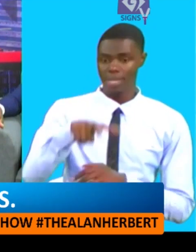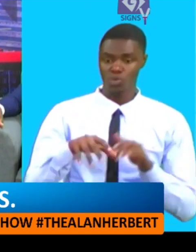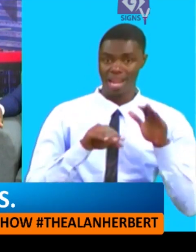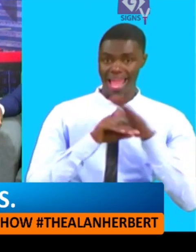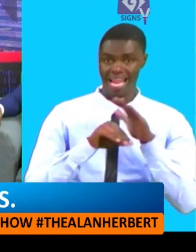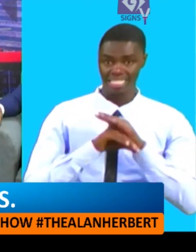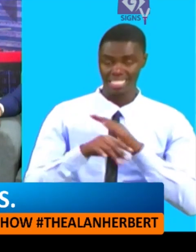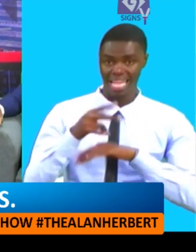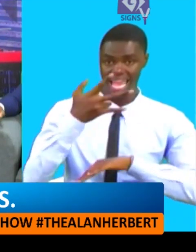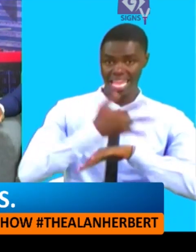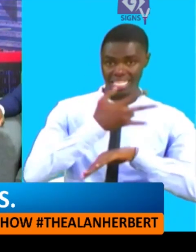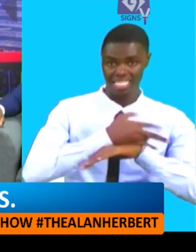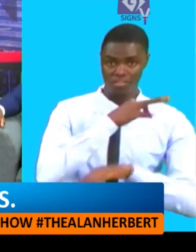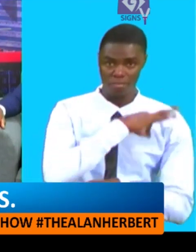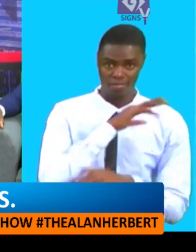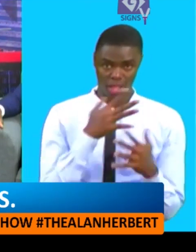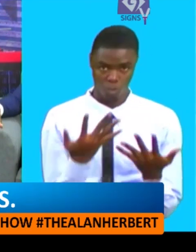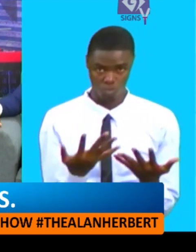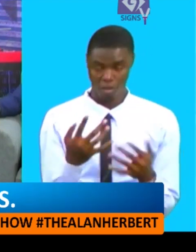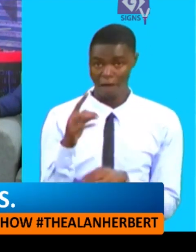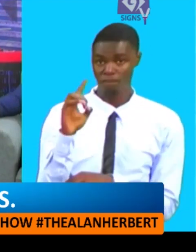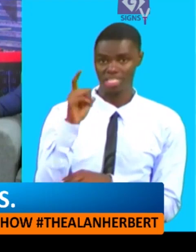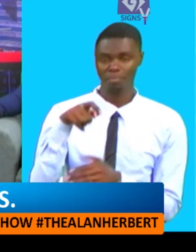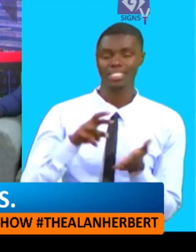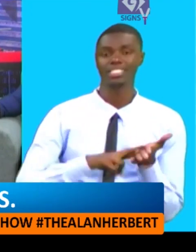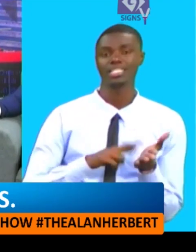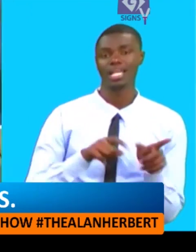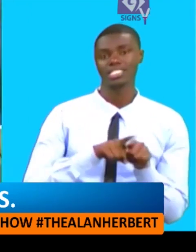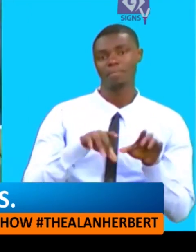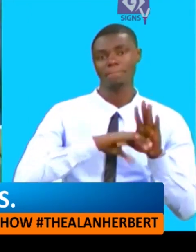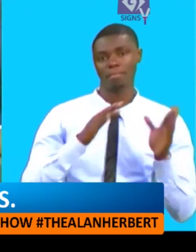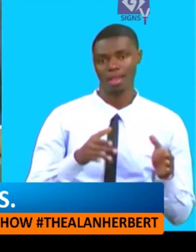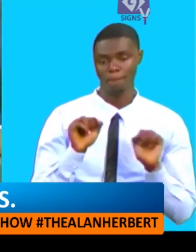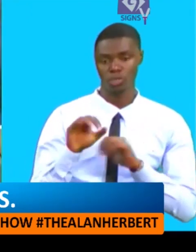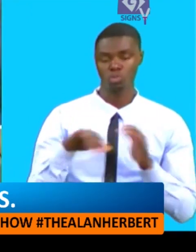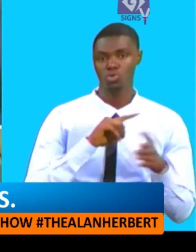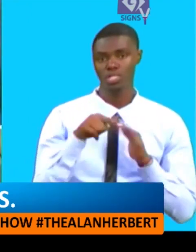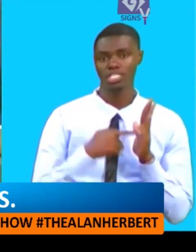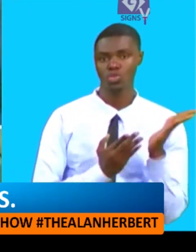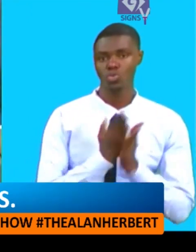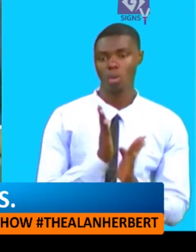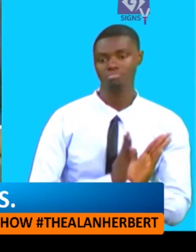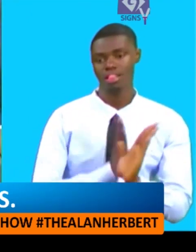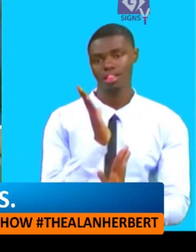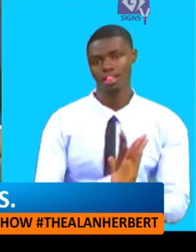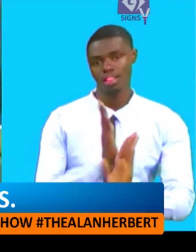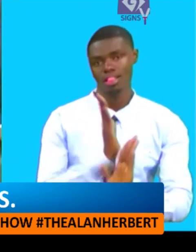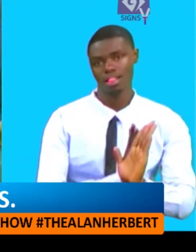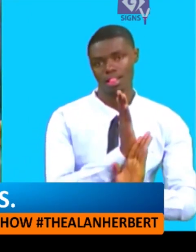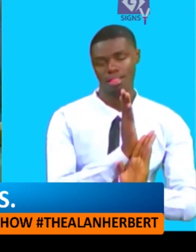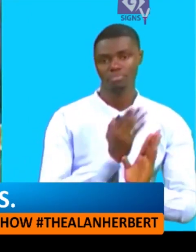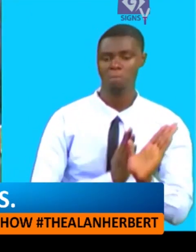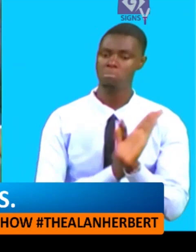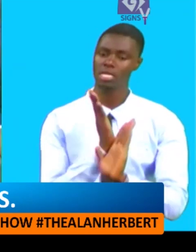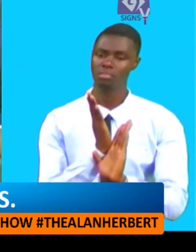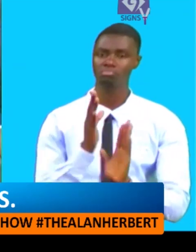the NHIF benefits? Okay, so first you need to register as a member. Yes. And you can do this through our branches. We have branches